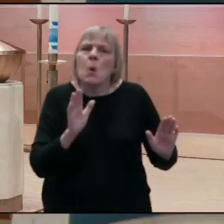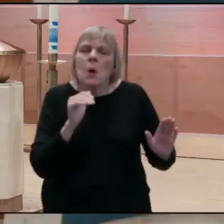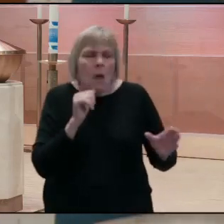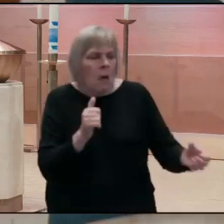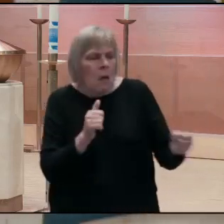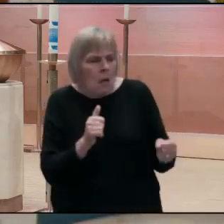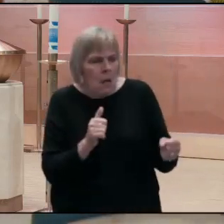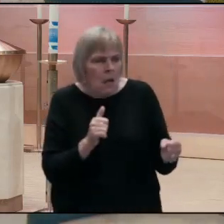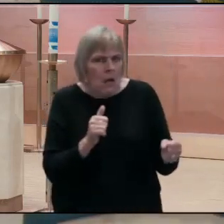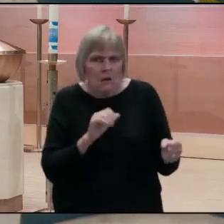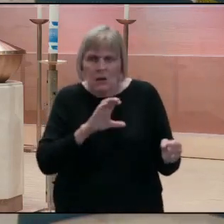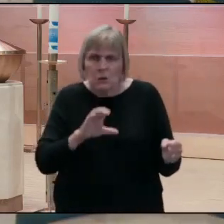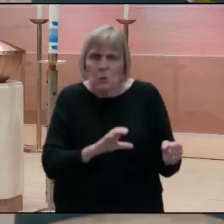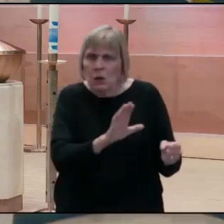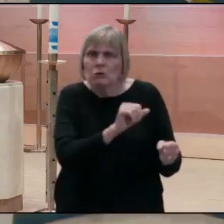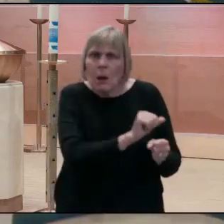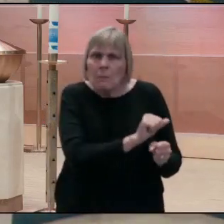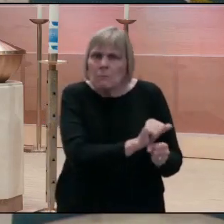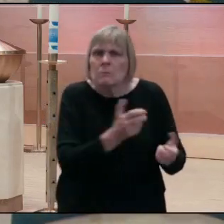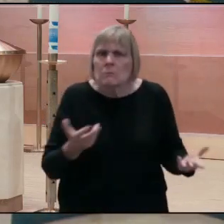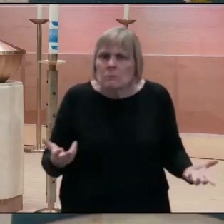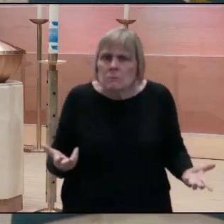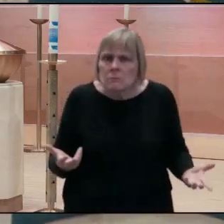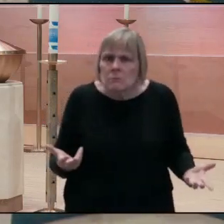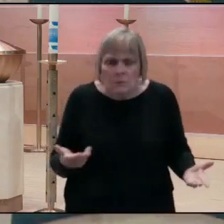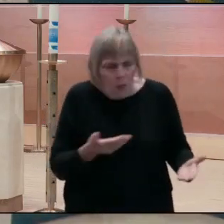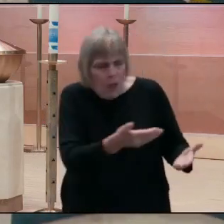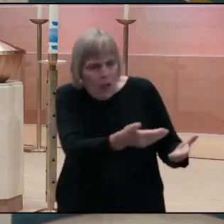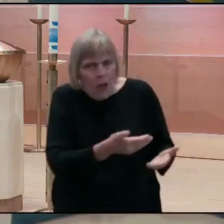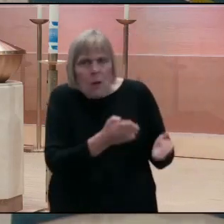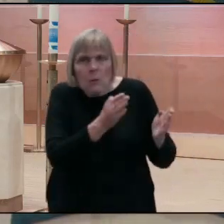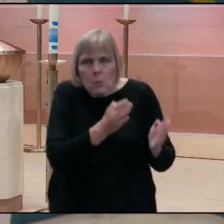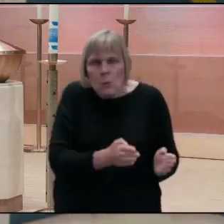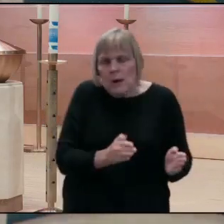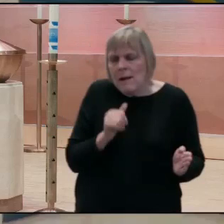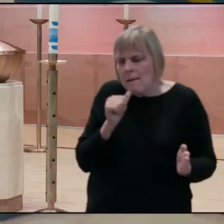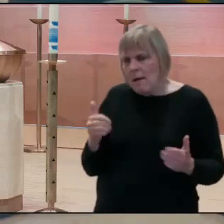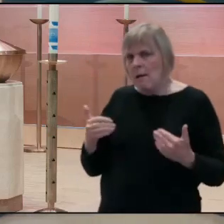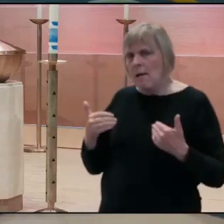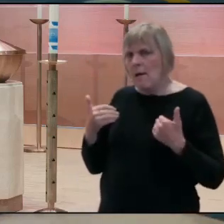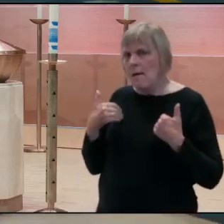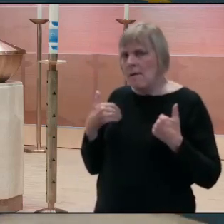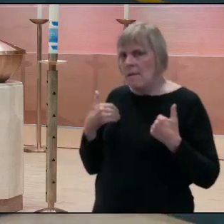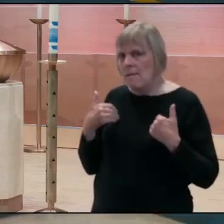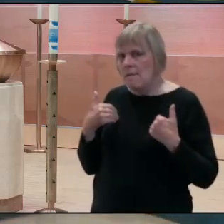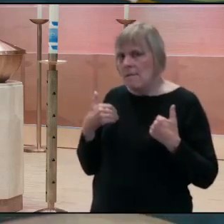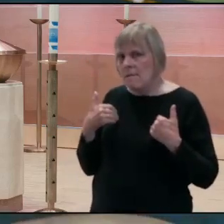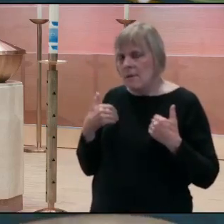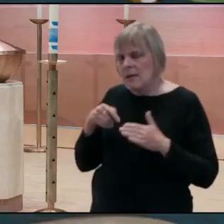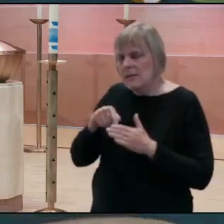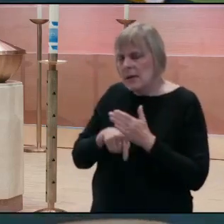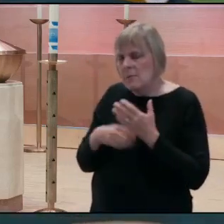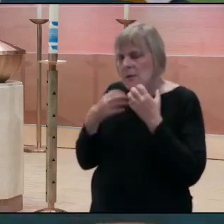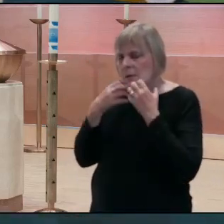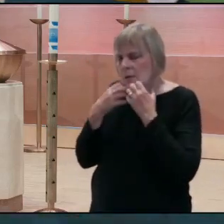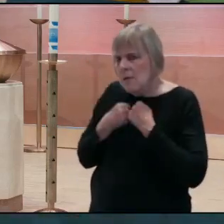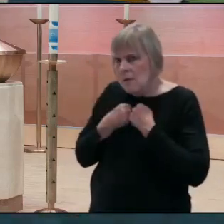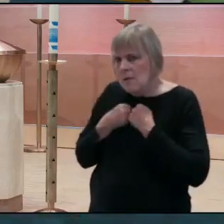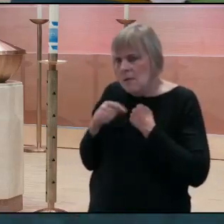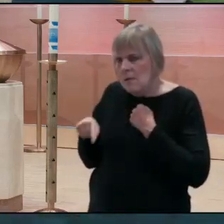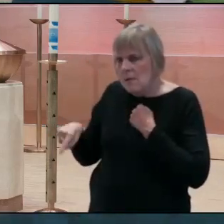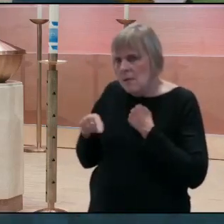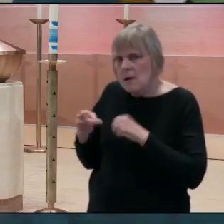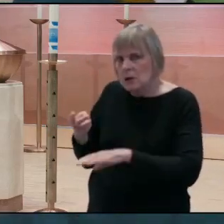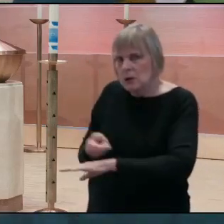in to do a job. And because of that, a hired hand doesn't have the deep care for the